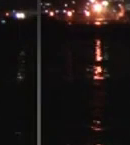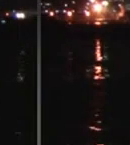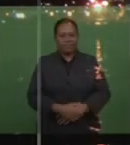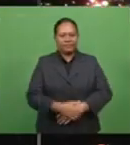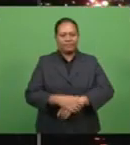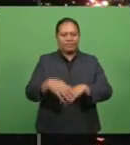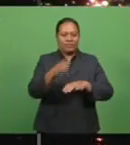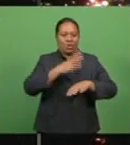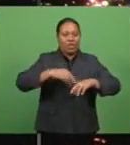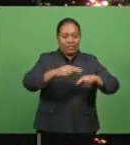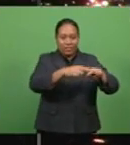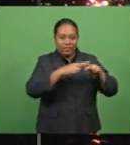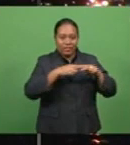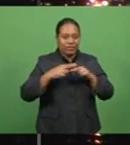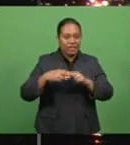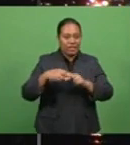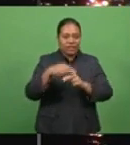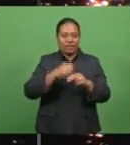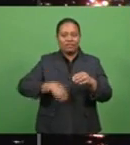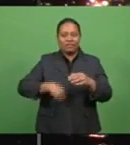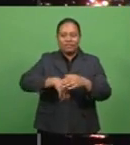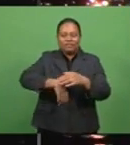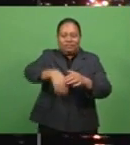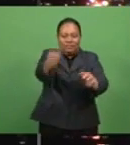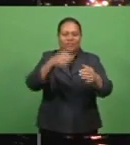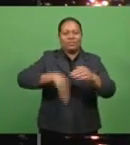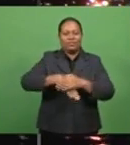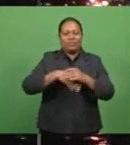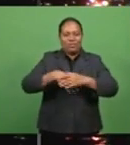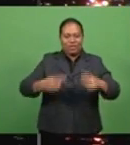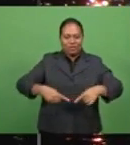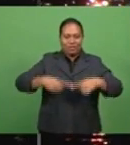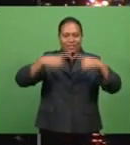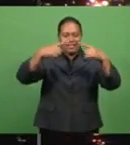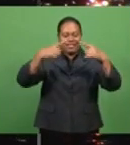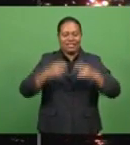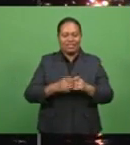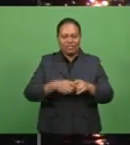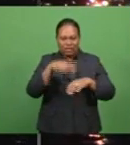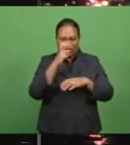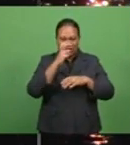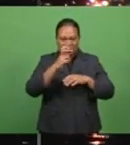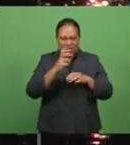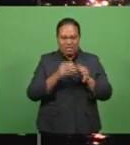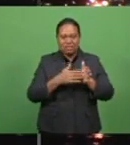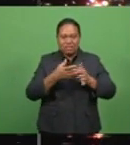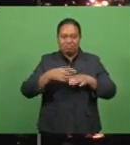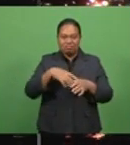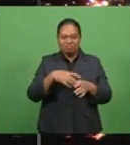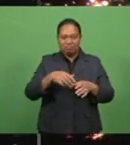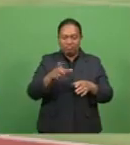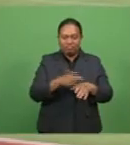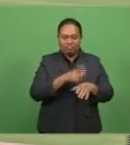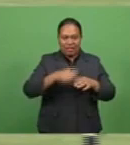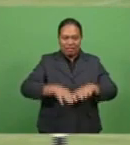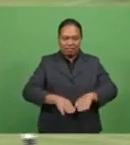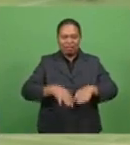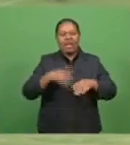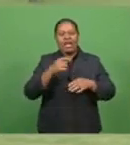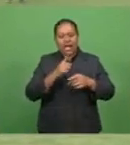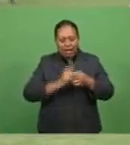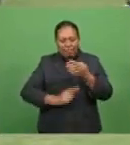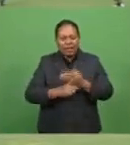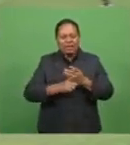All Fiji football competitions will be deferred until the COVID-19 restrictions are eased. Given the uncertainty